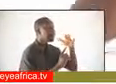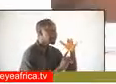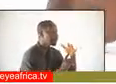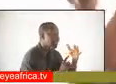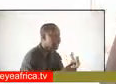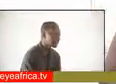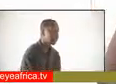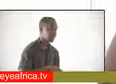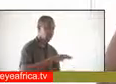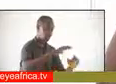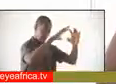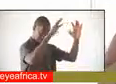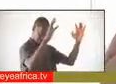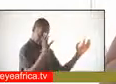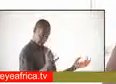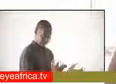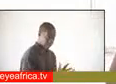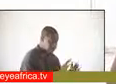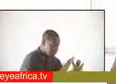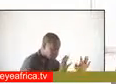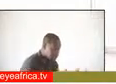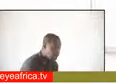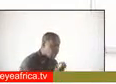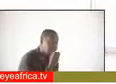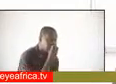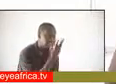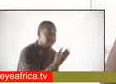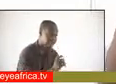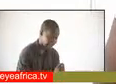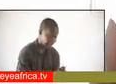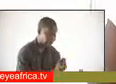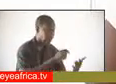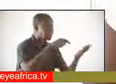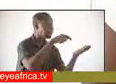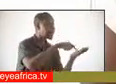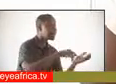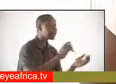because it sums up all that you have said in your main body.